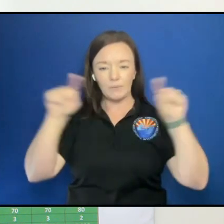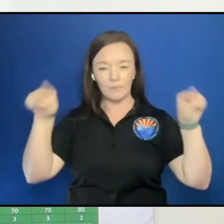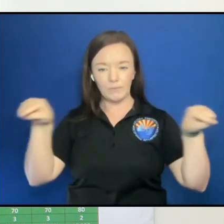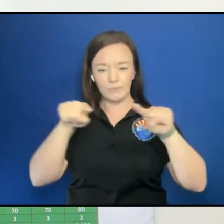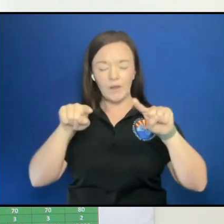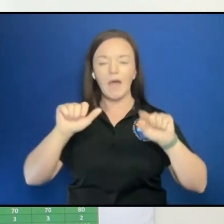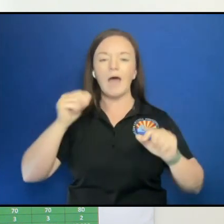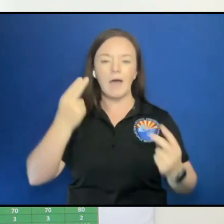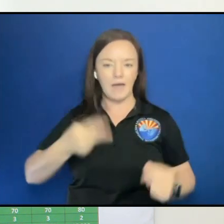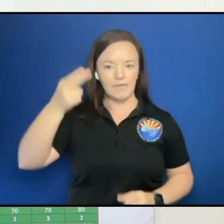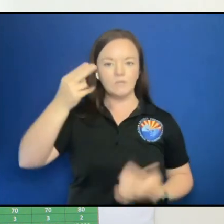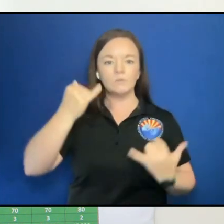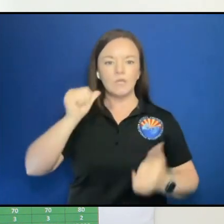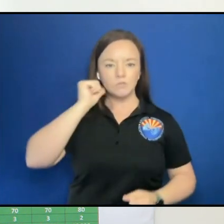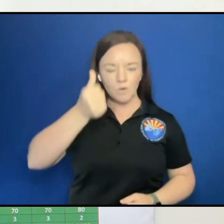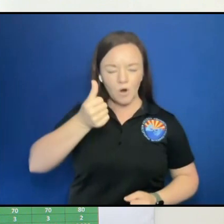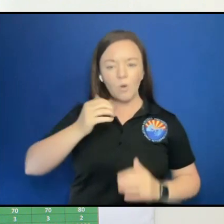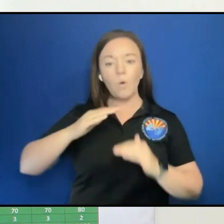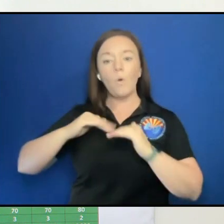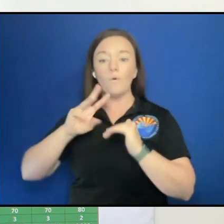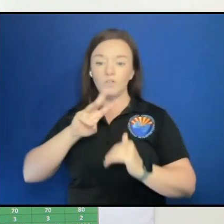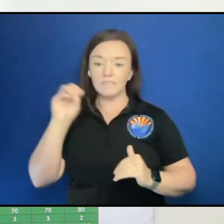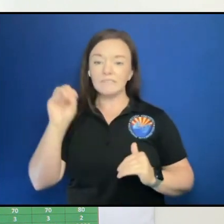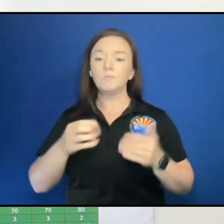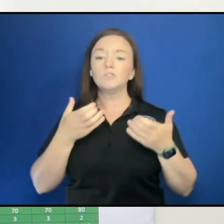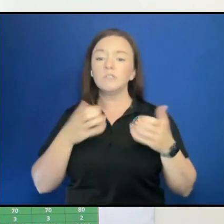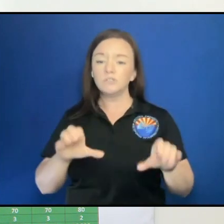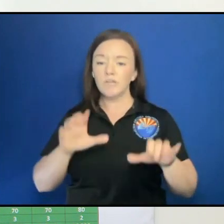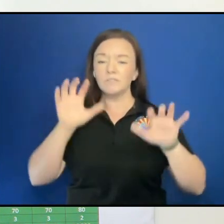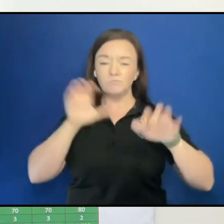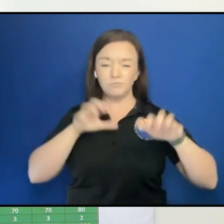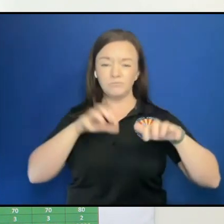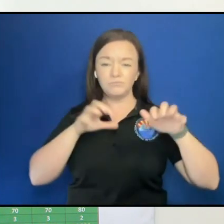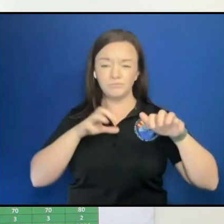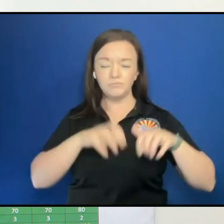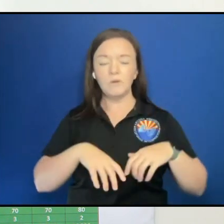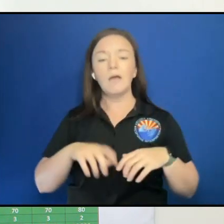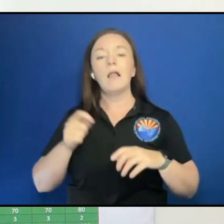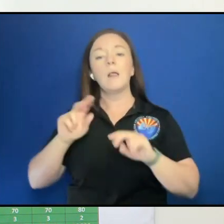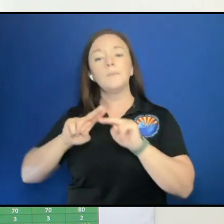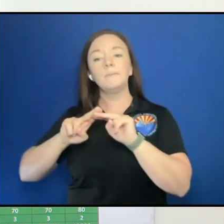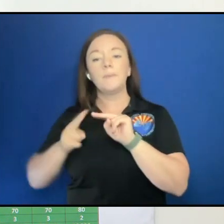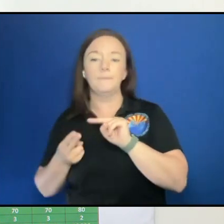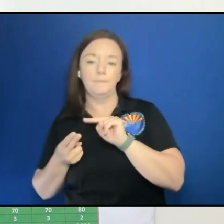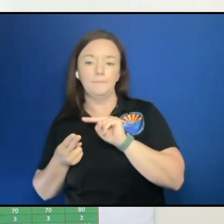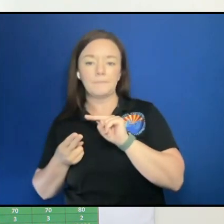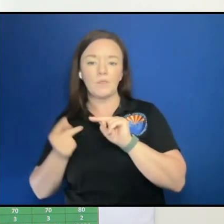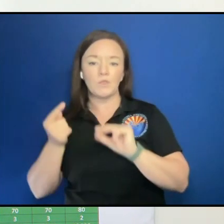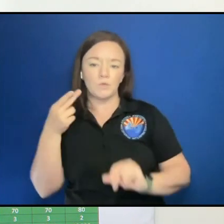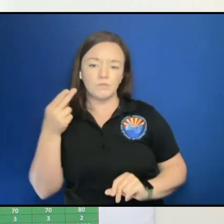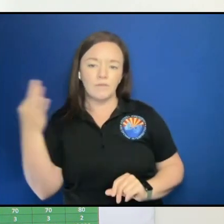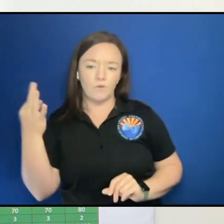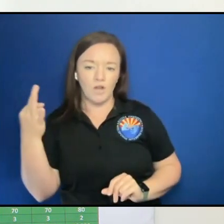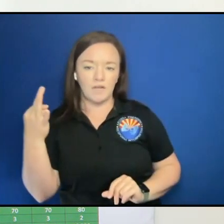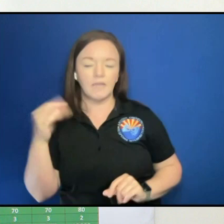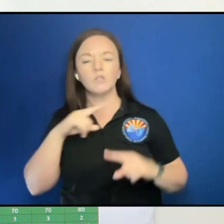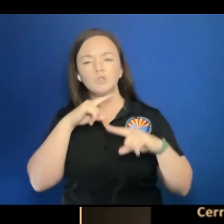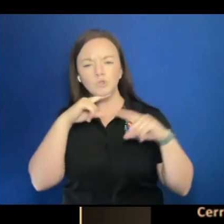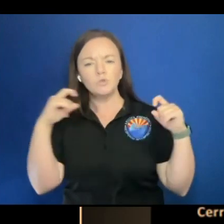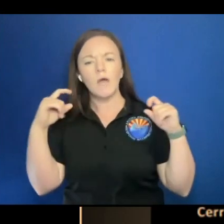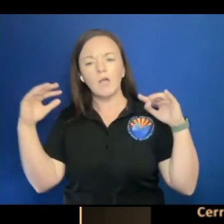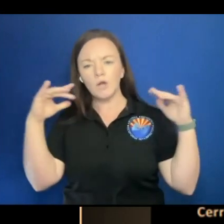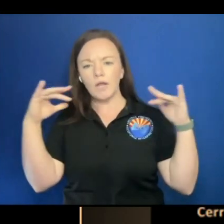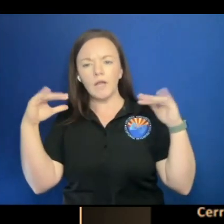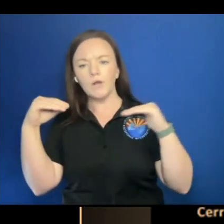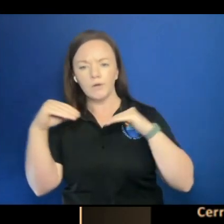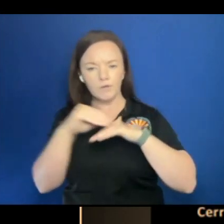moderate to heavy rain. But we do see somewhat of a decrease. A little bit drier air starts coming in Thursday and Friday. So thunderstorm